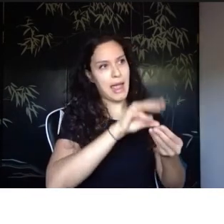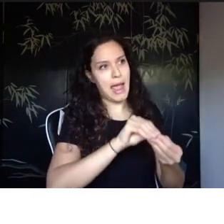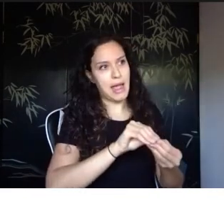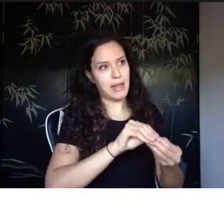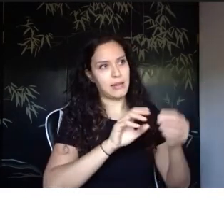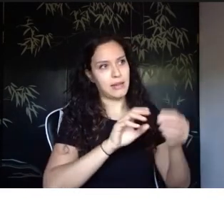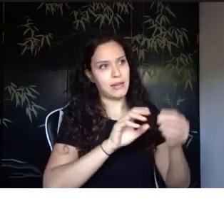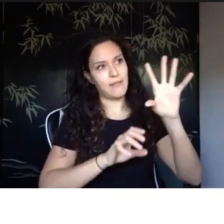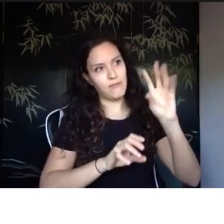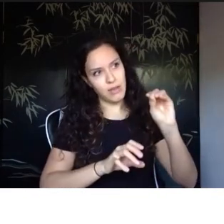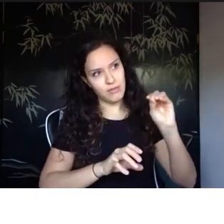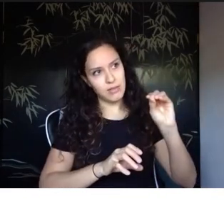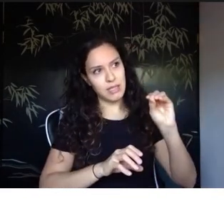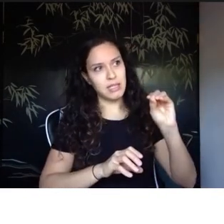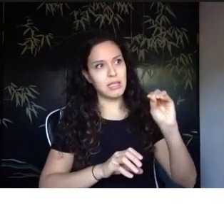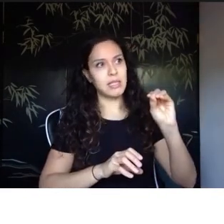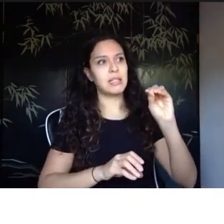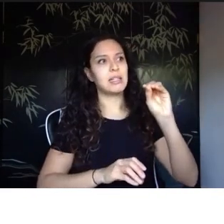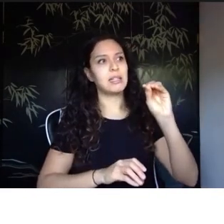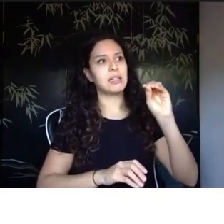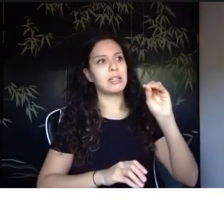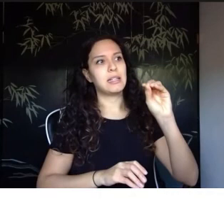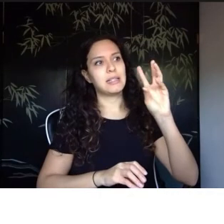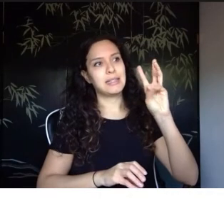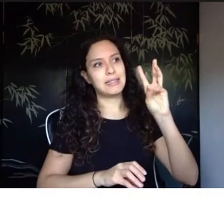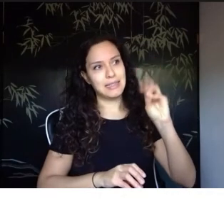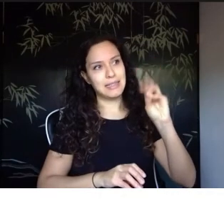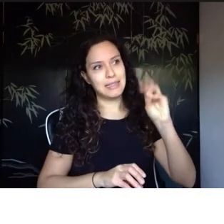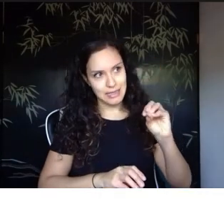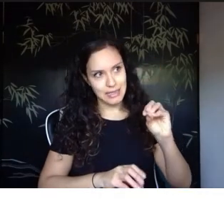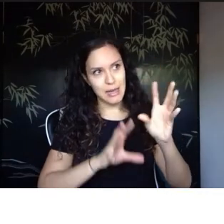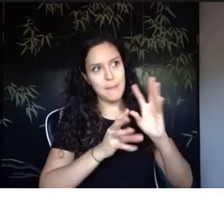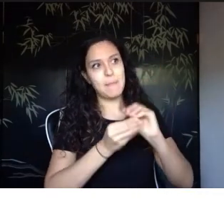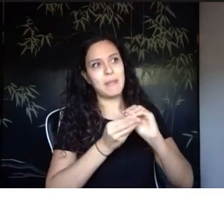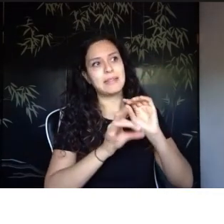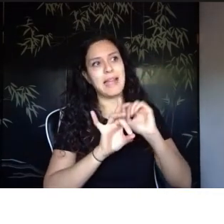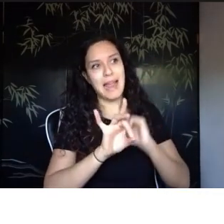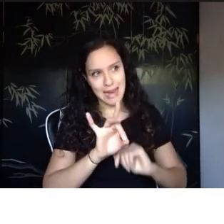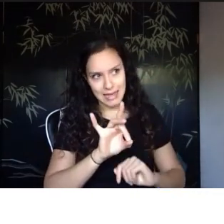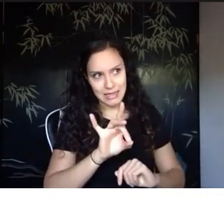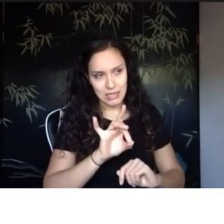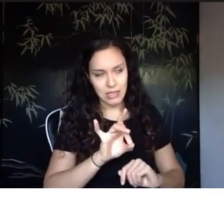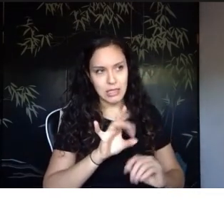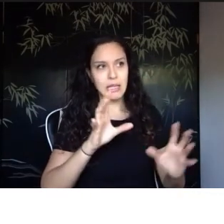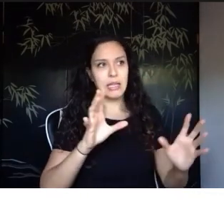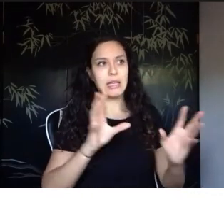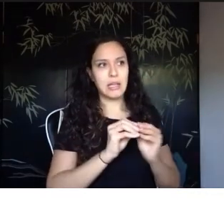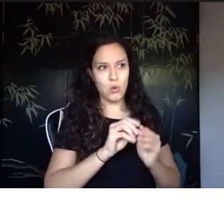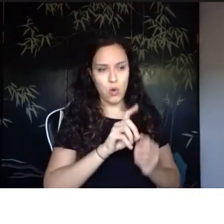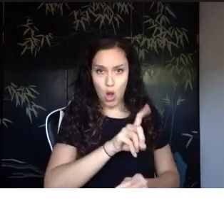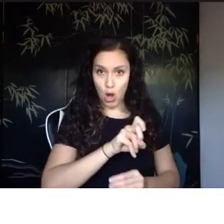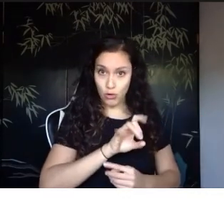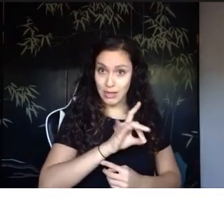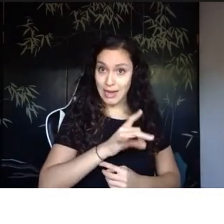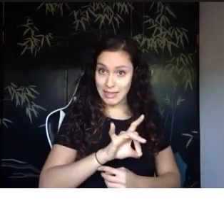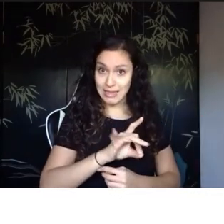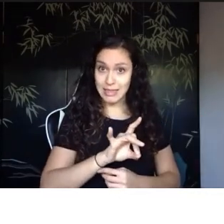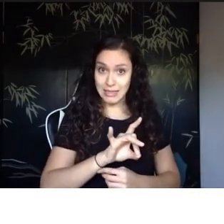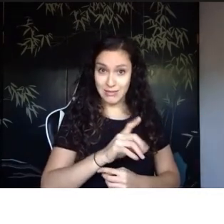Well, my data is right here. I should add these numbers up. Okay, 60 plus 50 plus